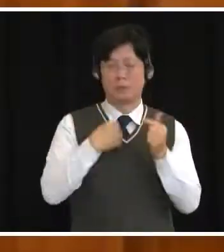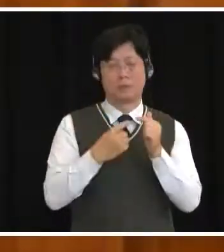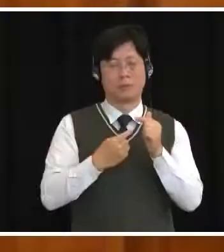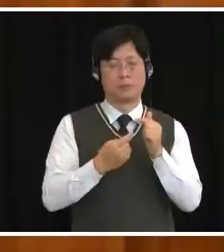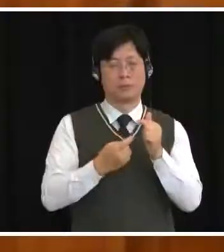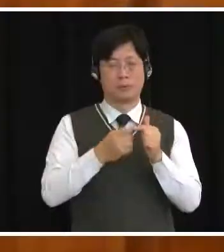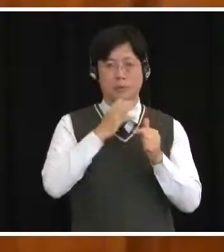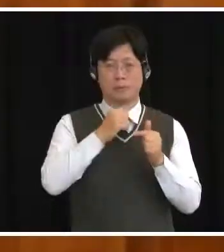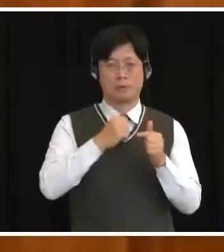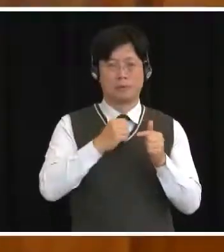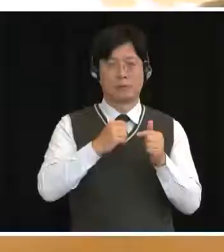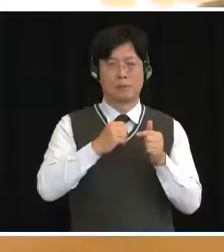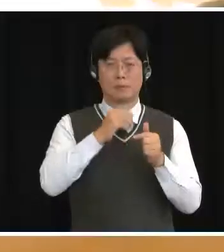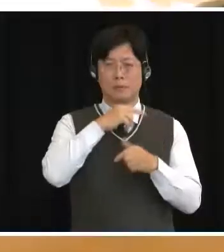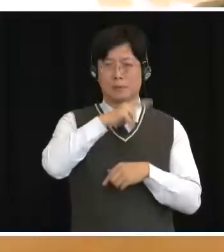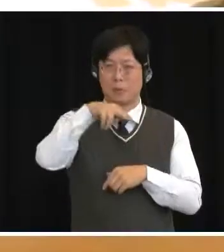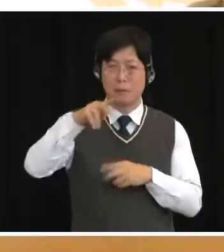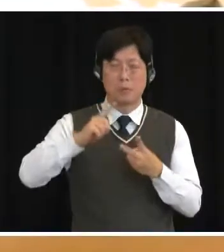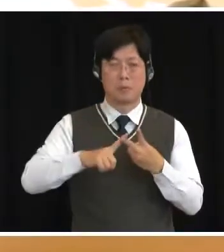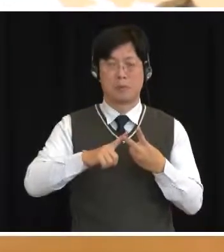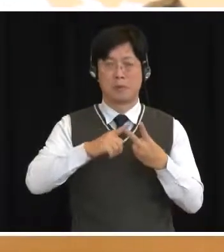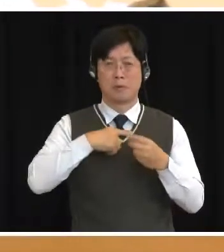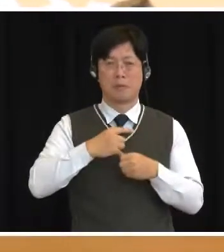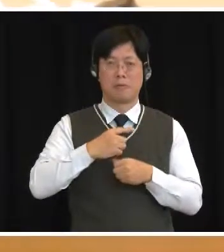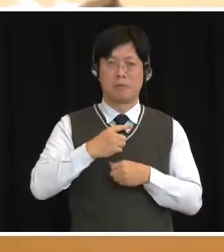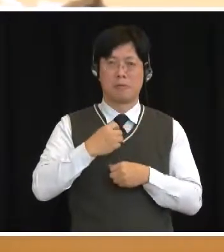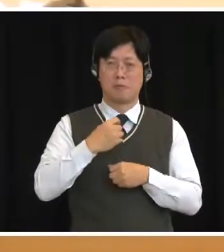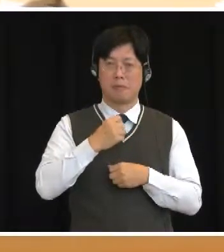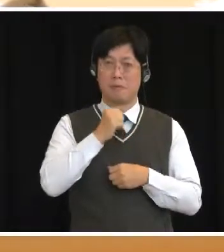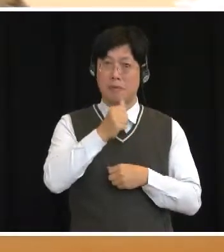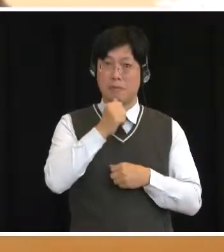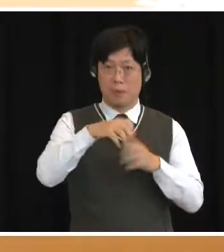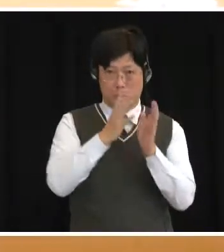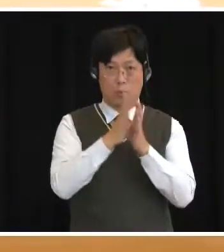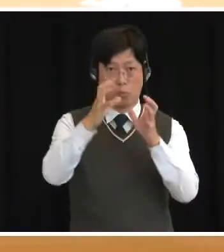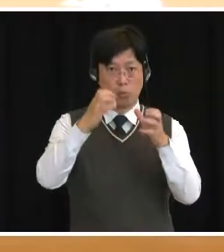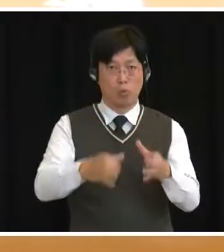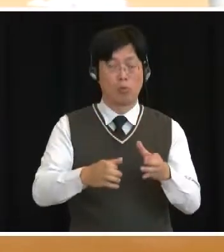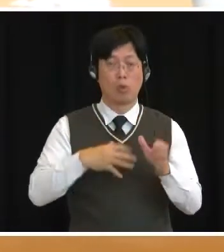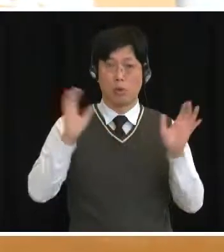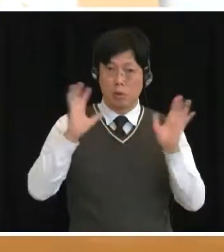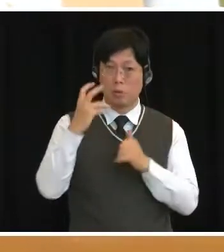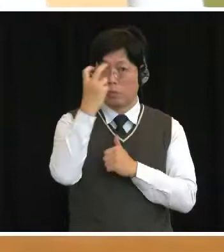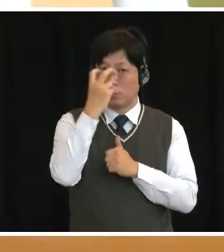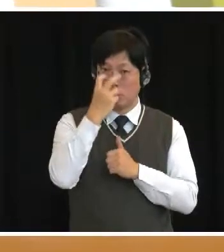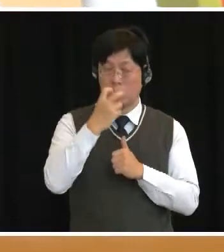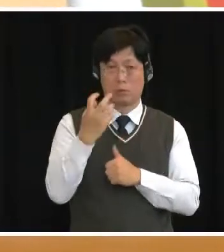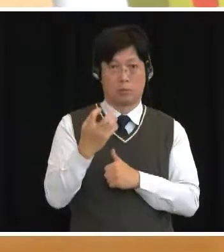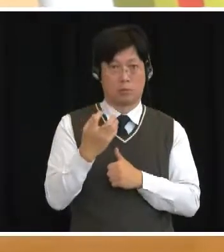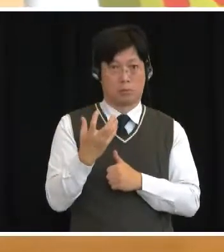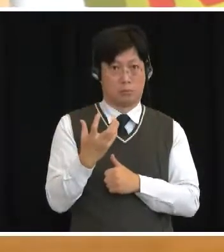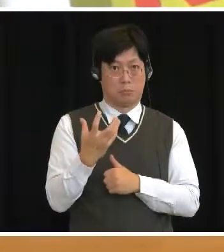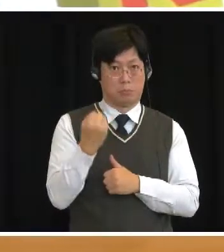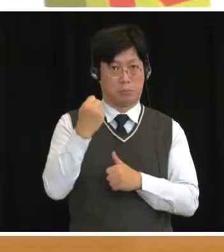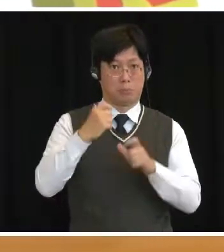think you know that Ireland, Norway, or Finland all have